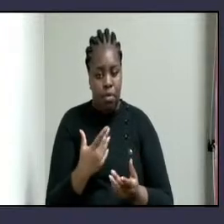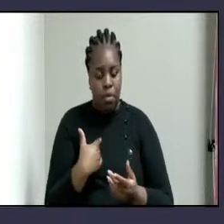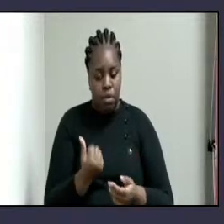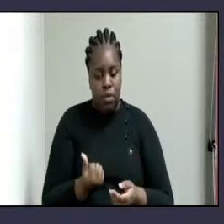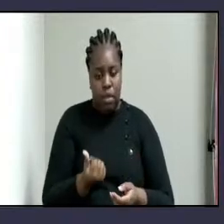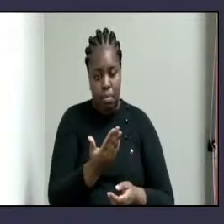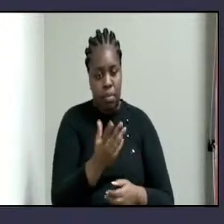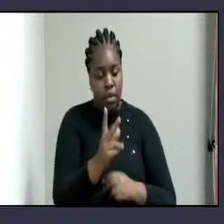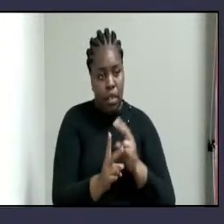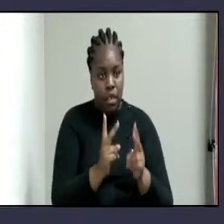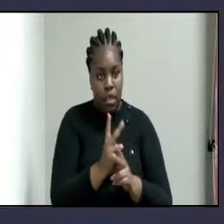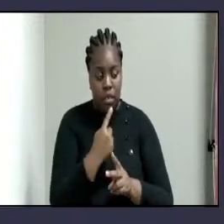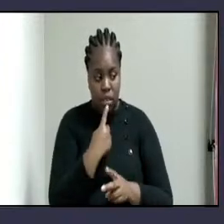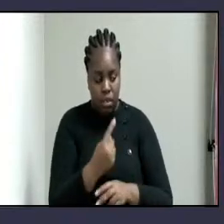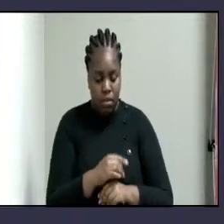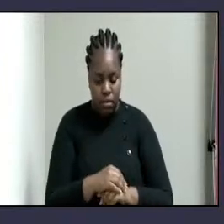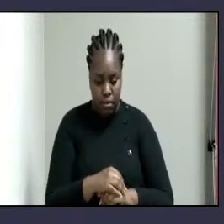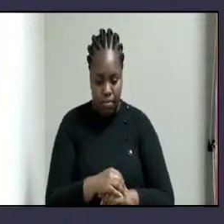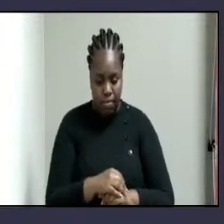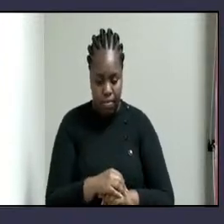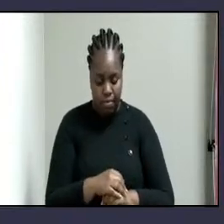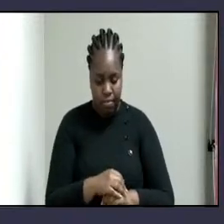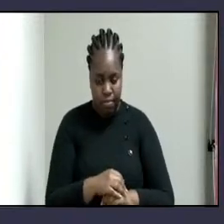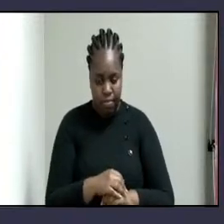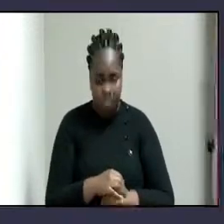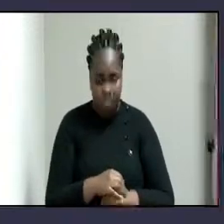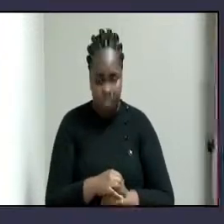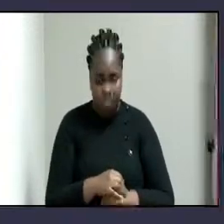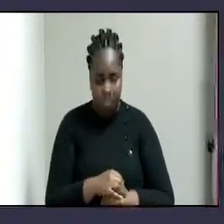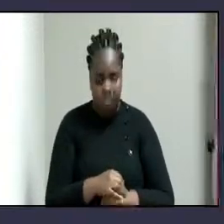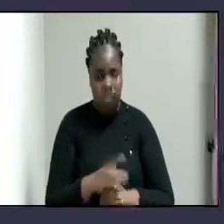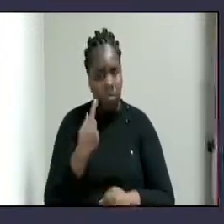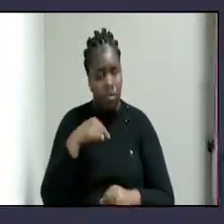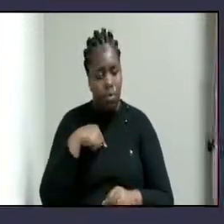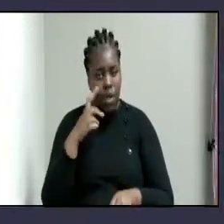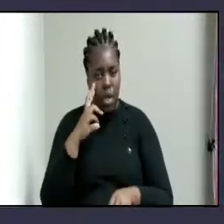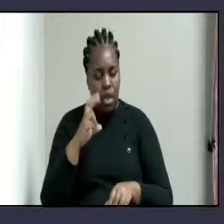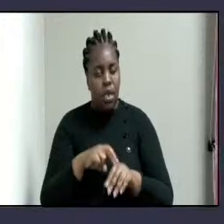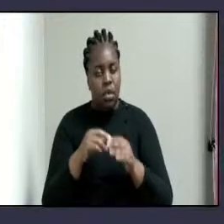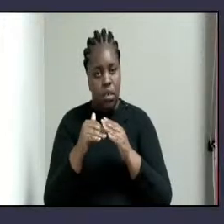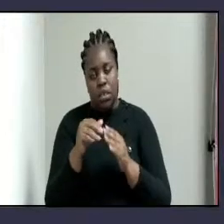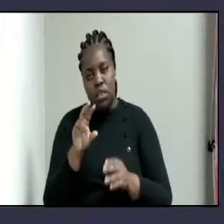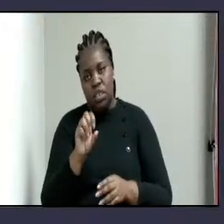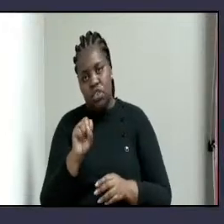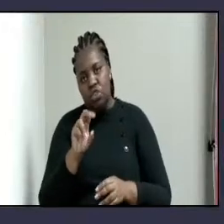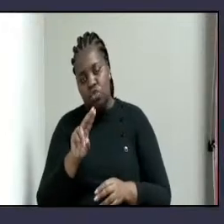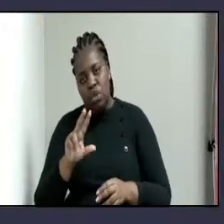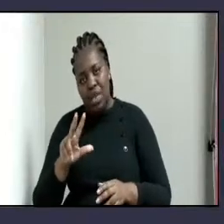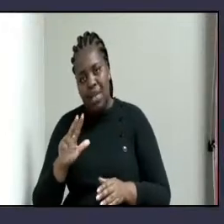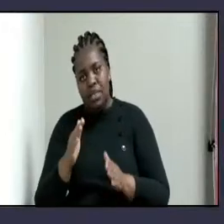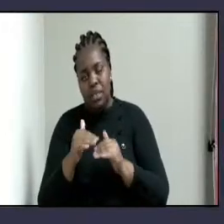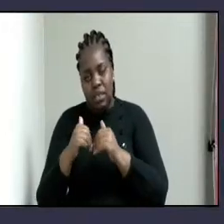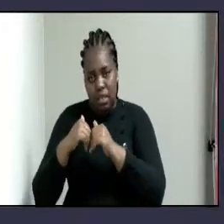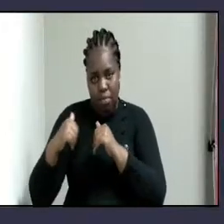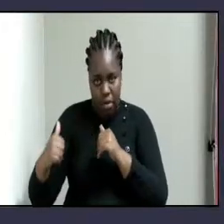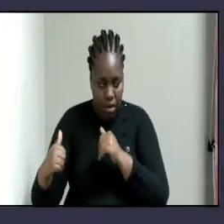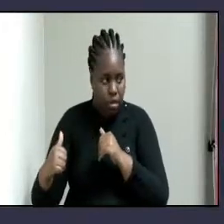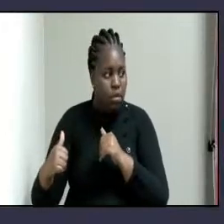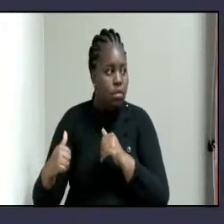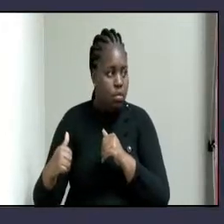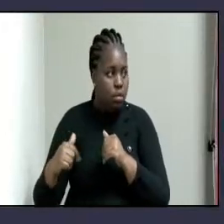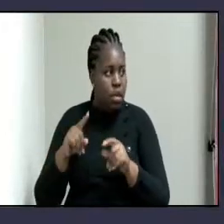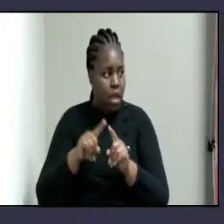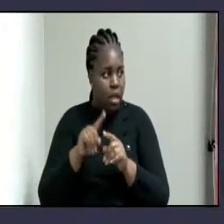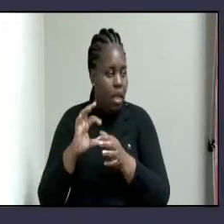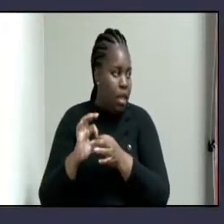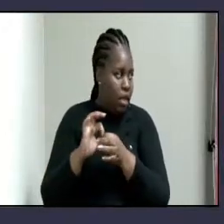submission again to say we need to treat Section 28 separately in as much as it is directly